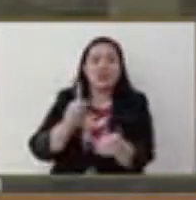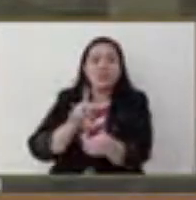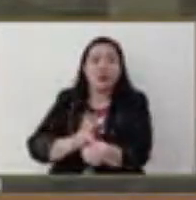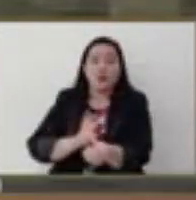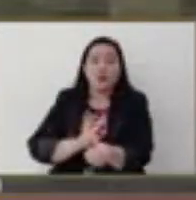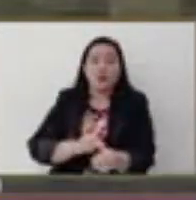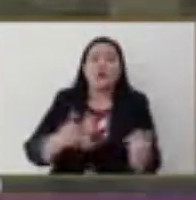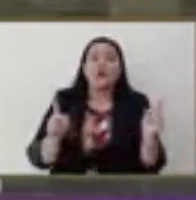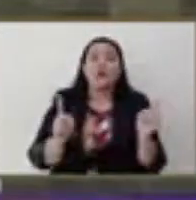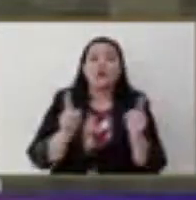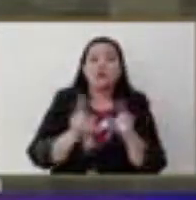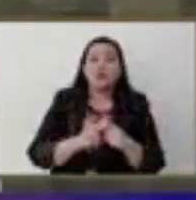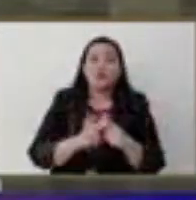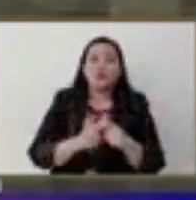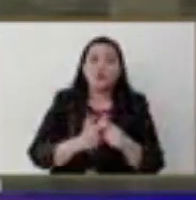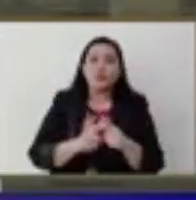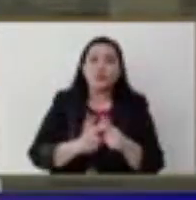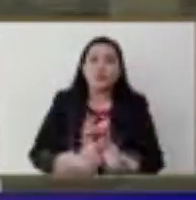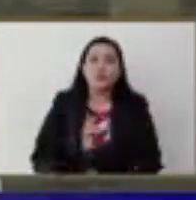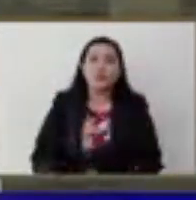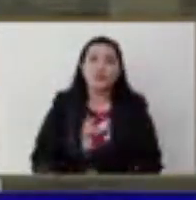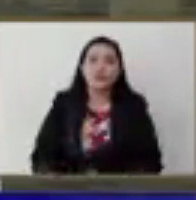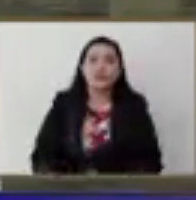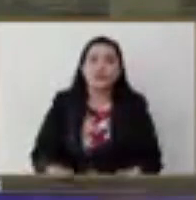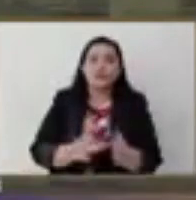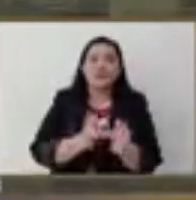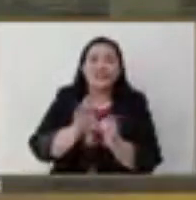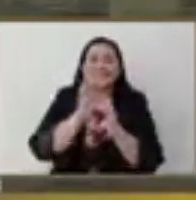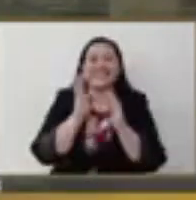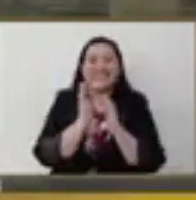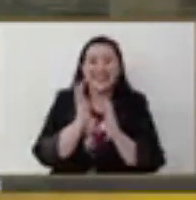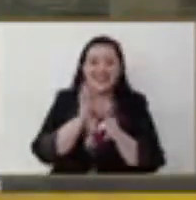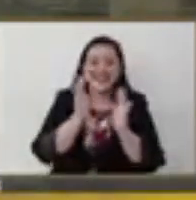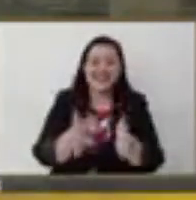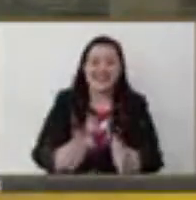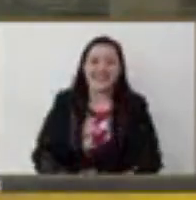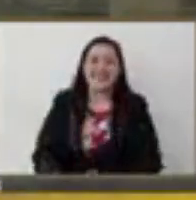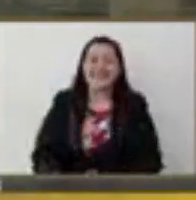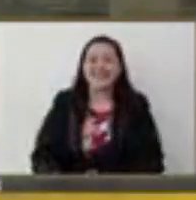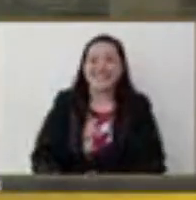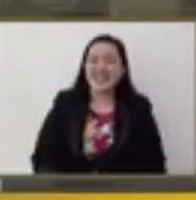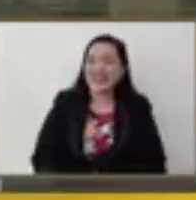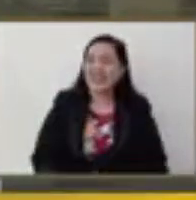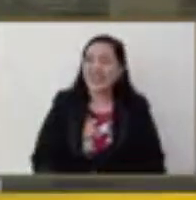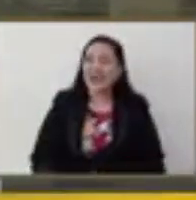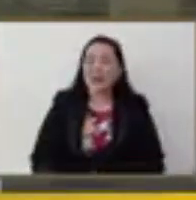tonight I'm going to talk to you about I don't want to miss the church.